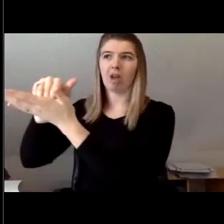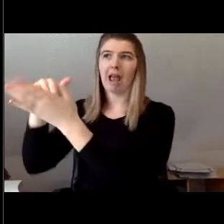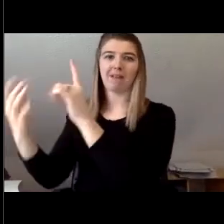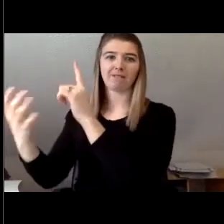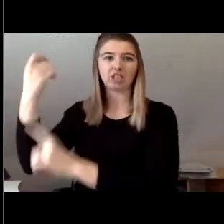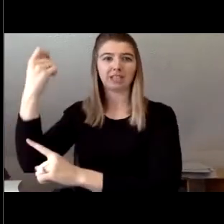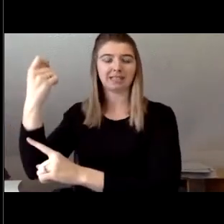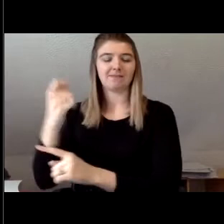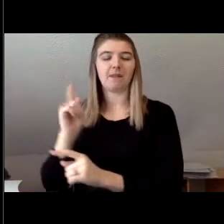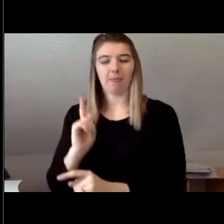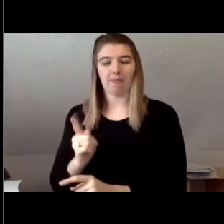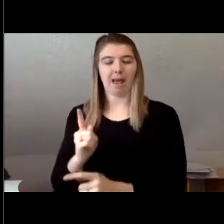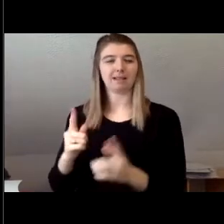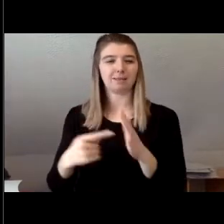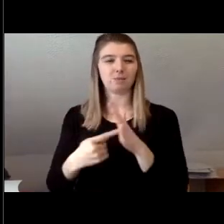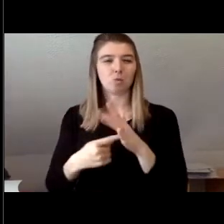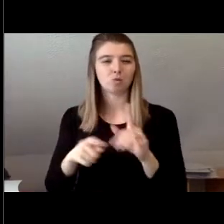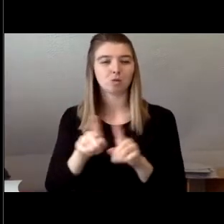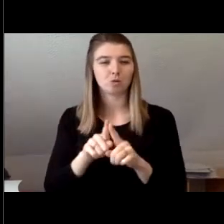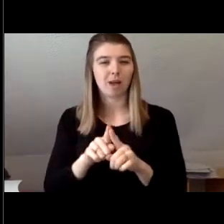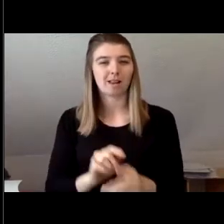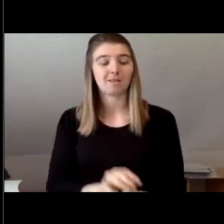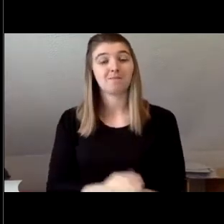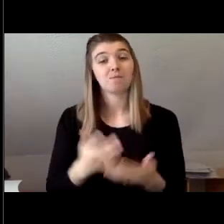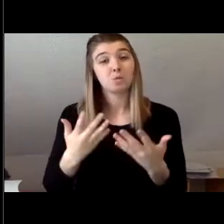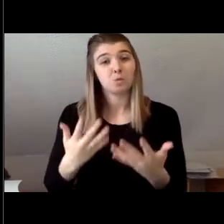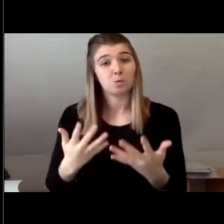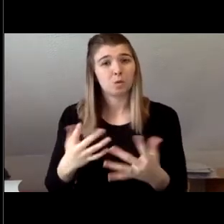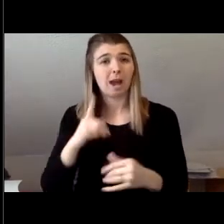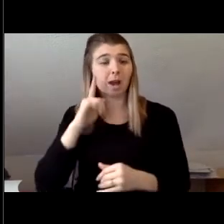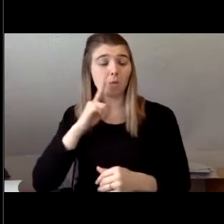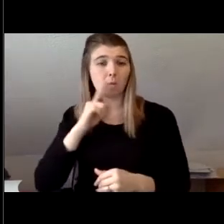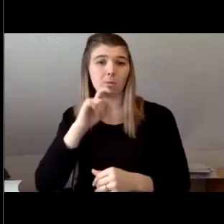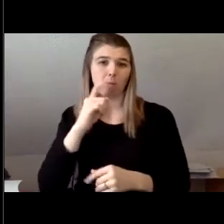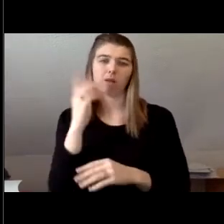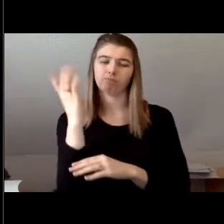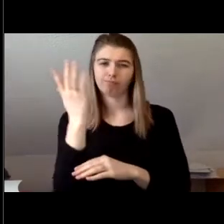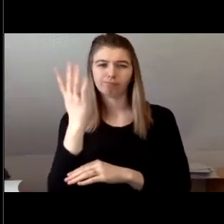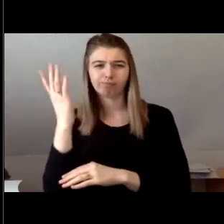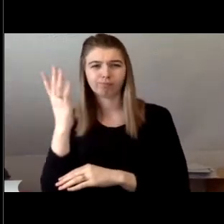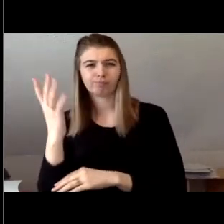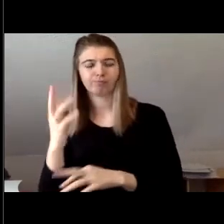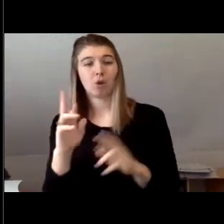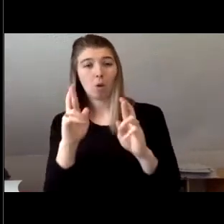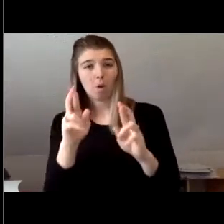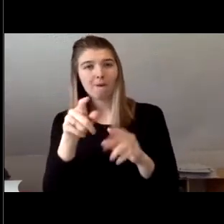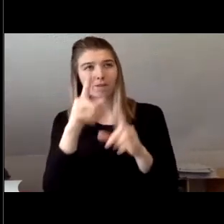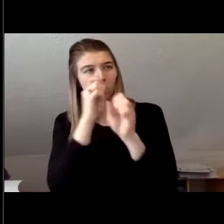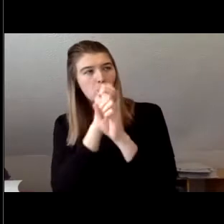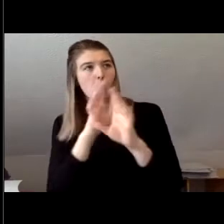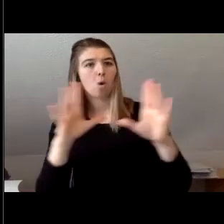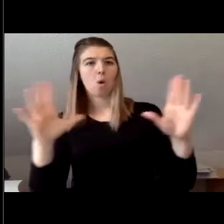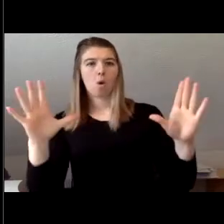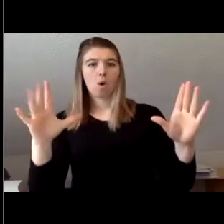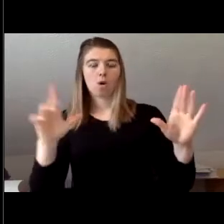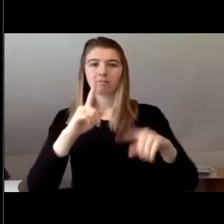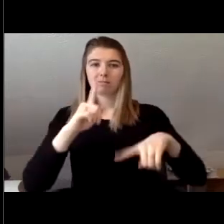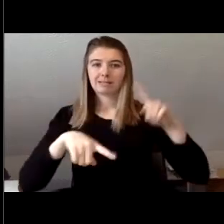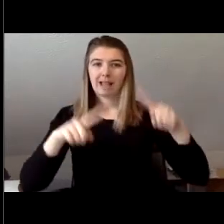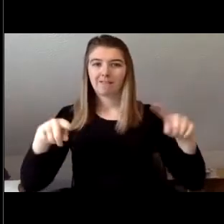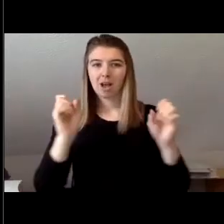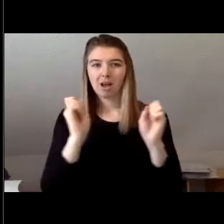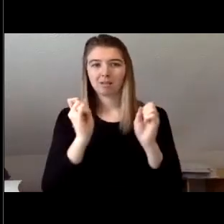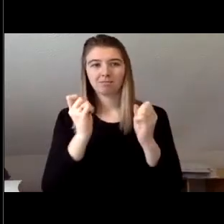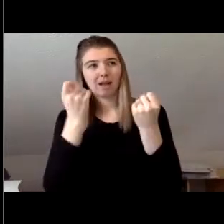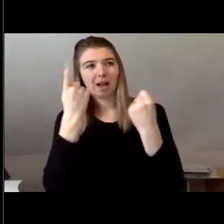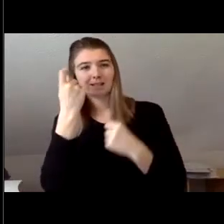that we'll have after we've given our presentations, hopefully will give you a very diverse picture of some of the opportunities and the challenges.